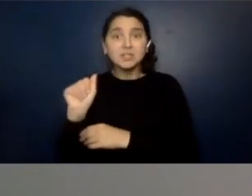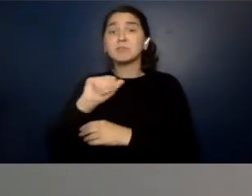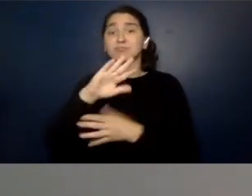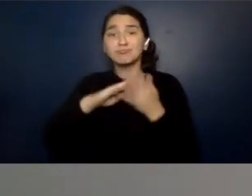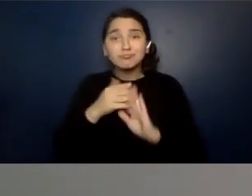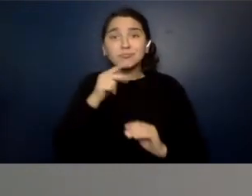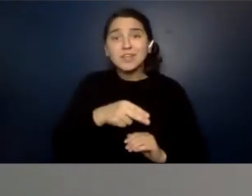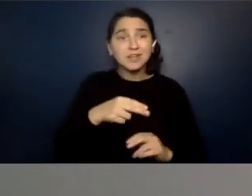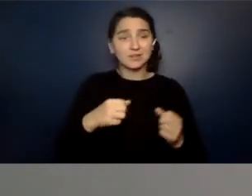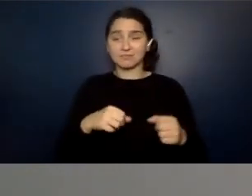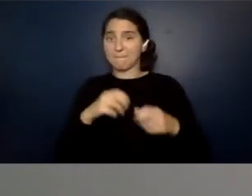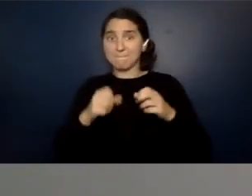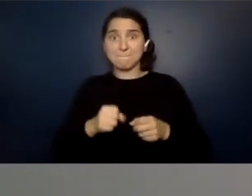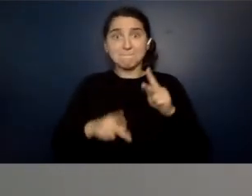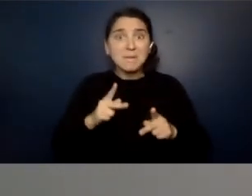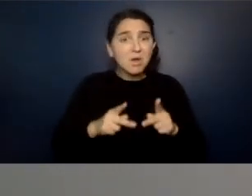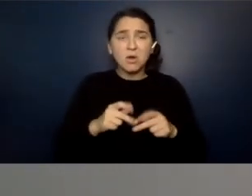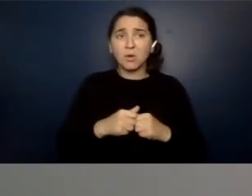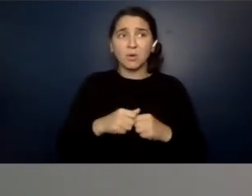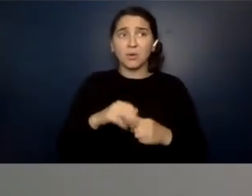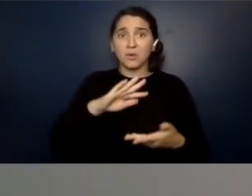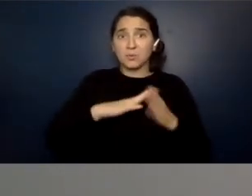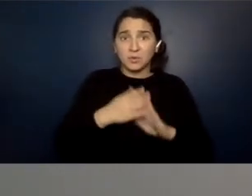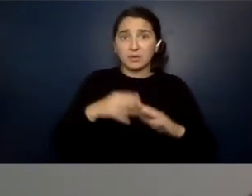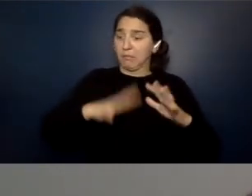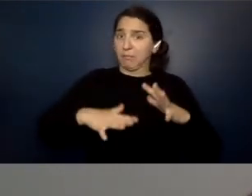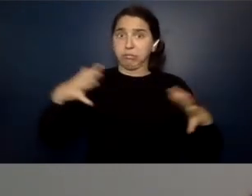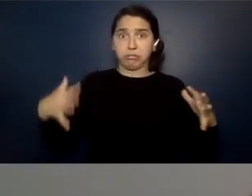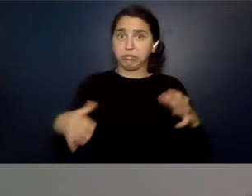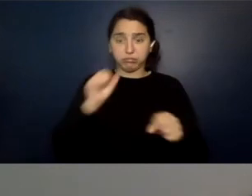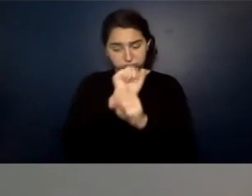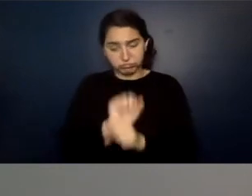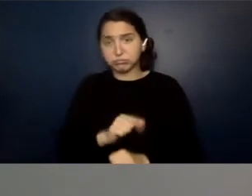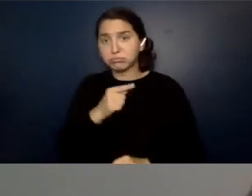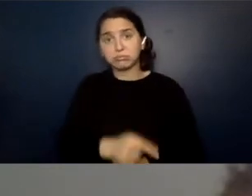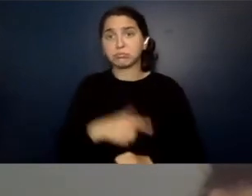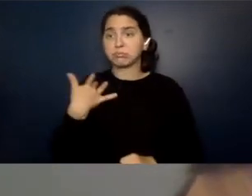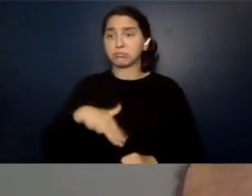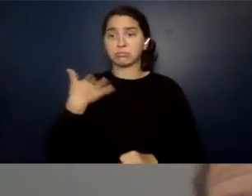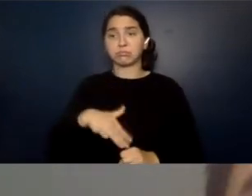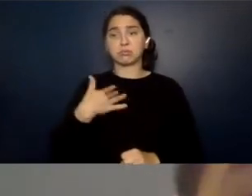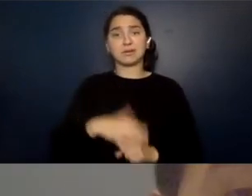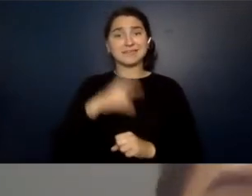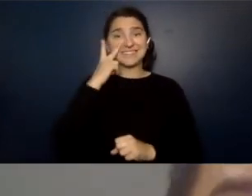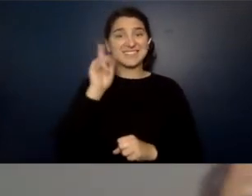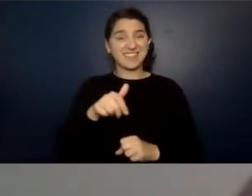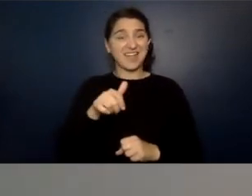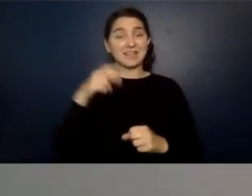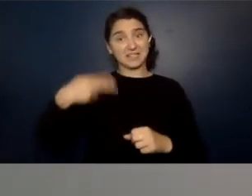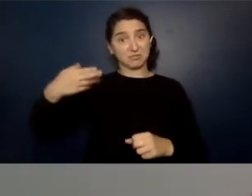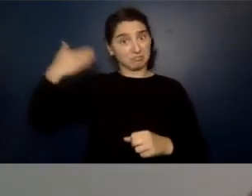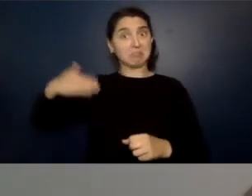component. And that statement clearly pointed to the individual, but at the same time pointed